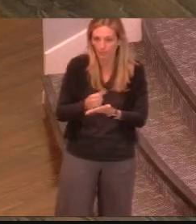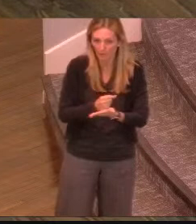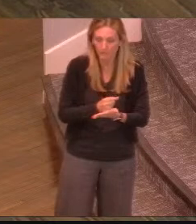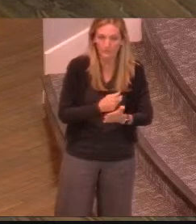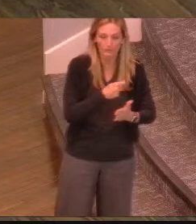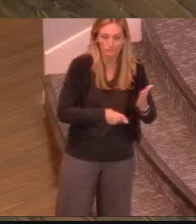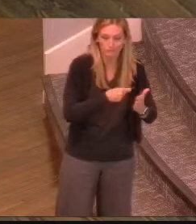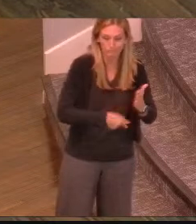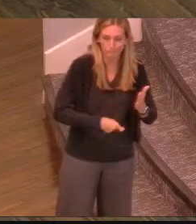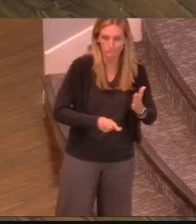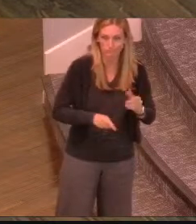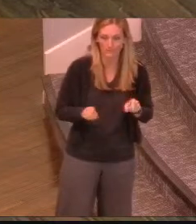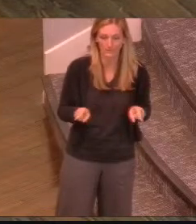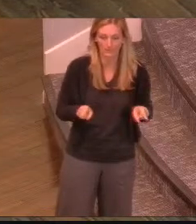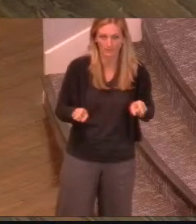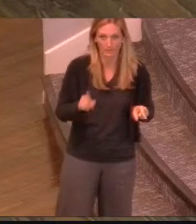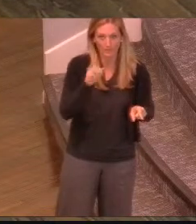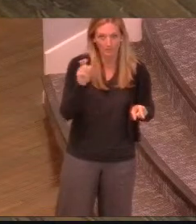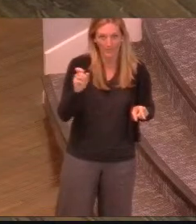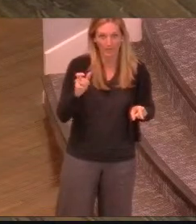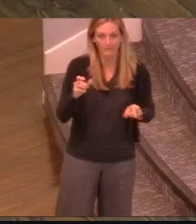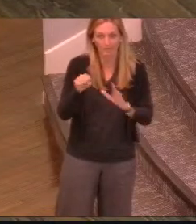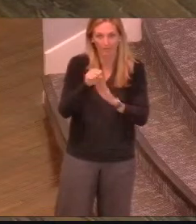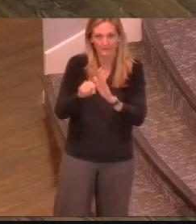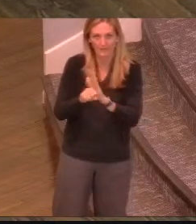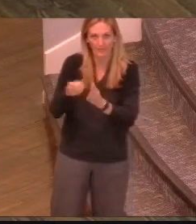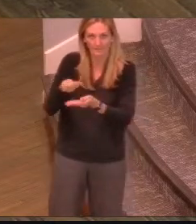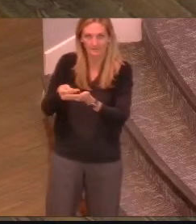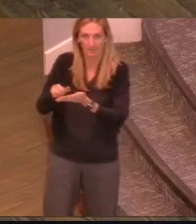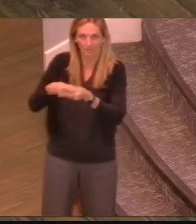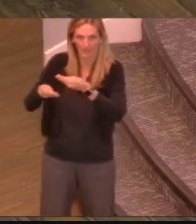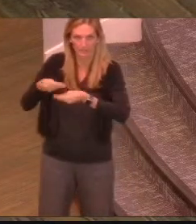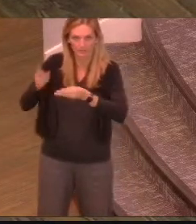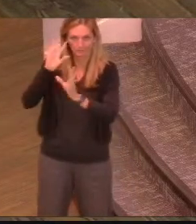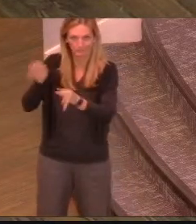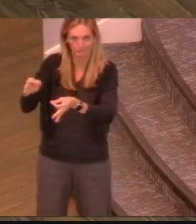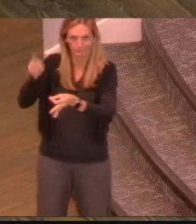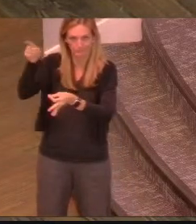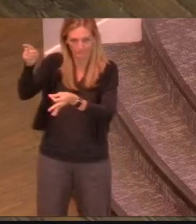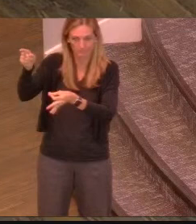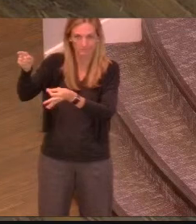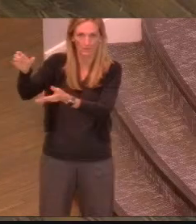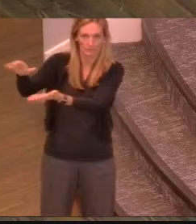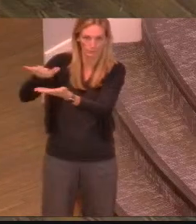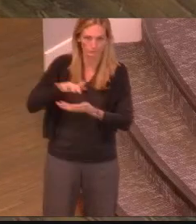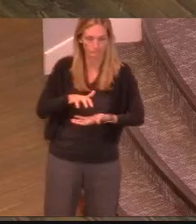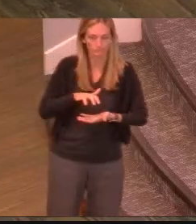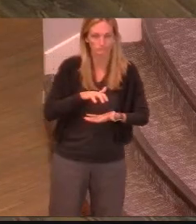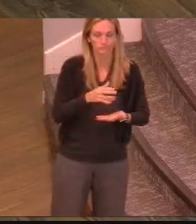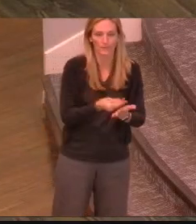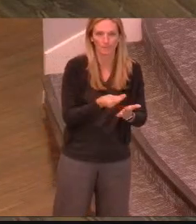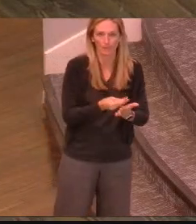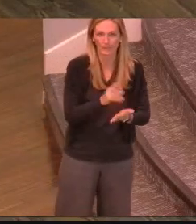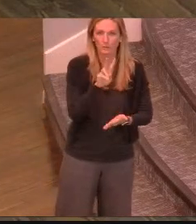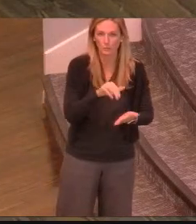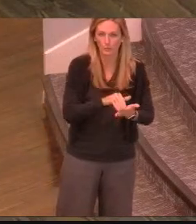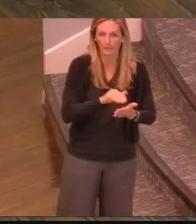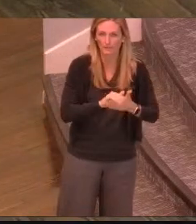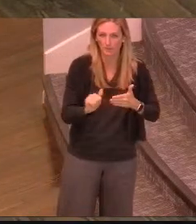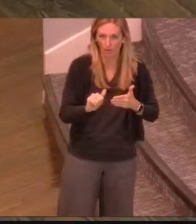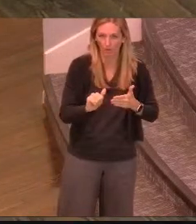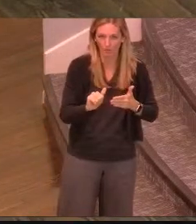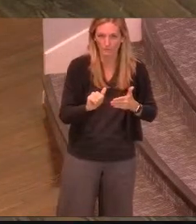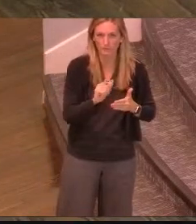result of the state's amended budget decision to supply us with money for $2,000 supplements to all